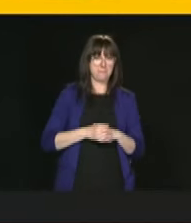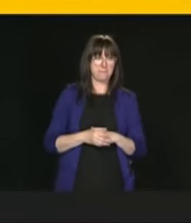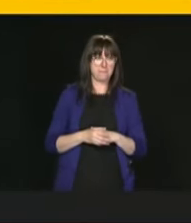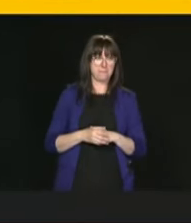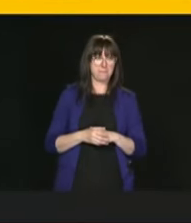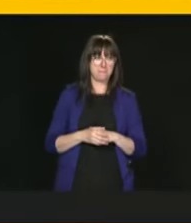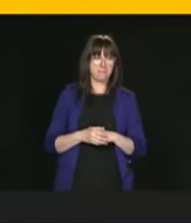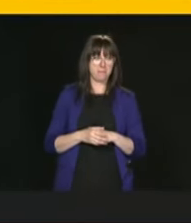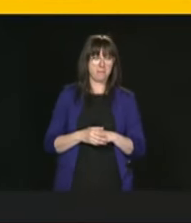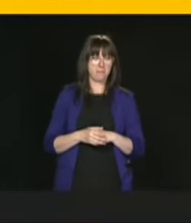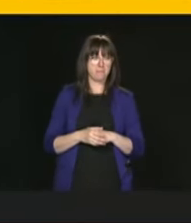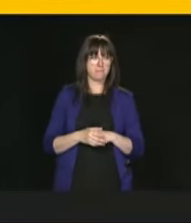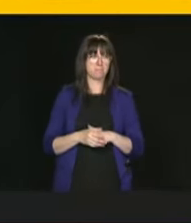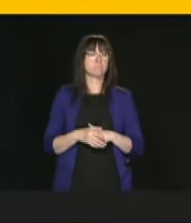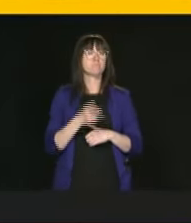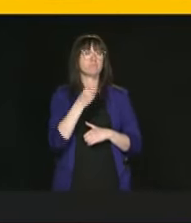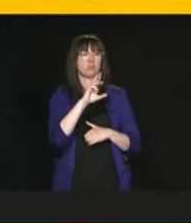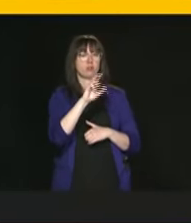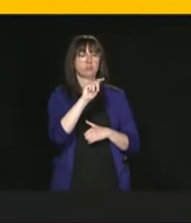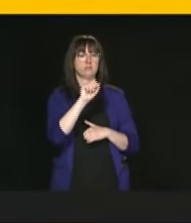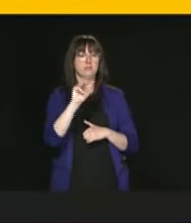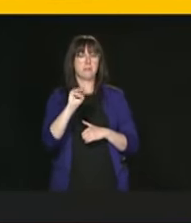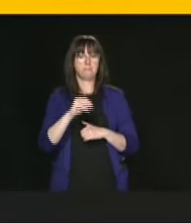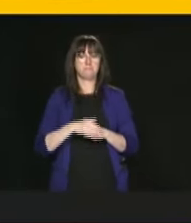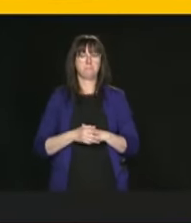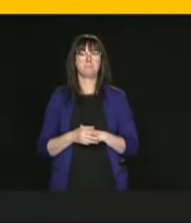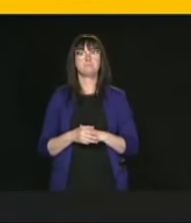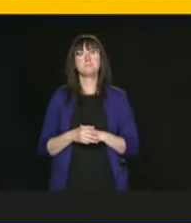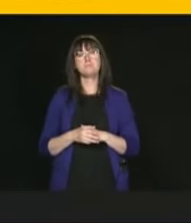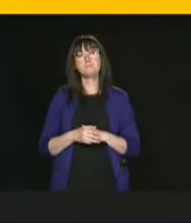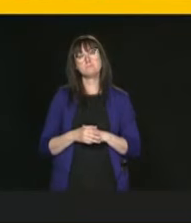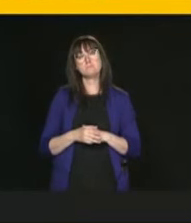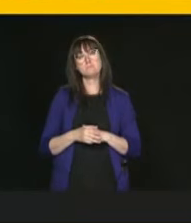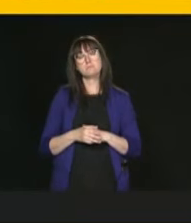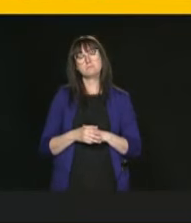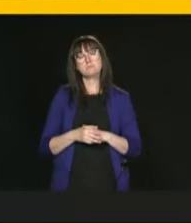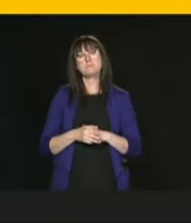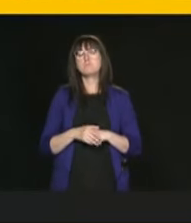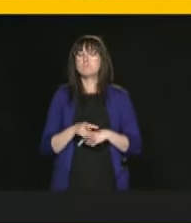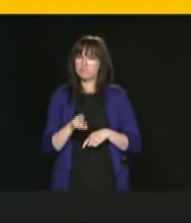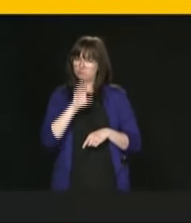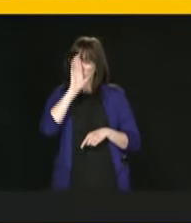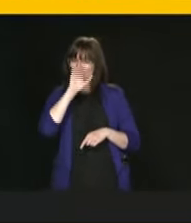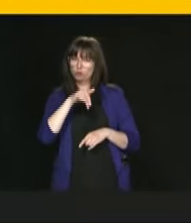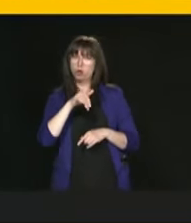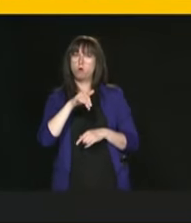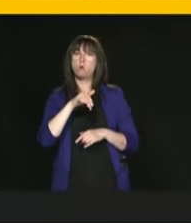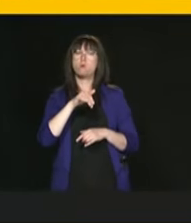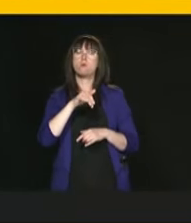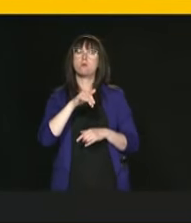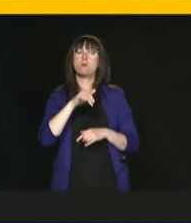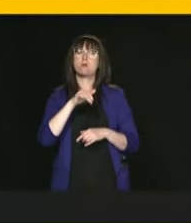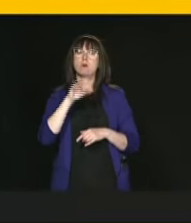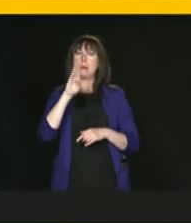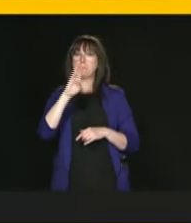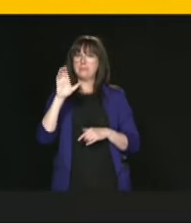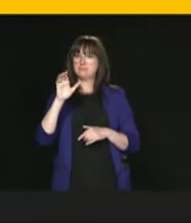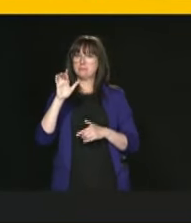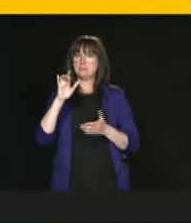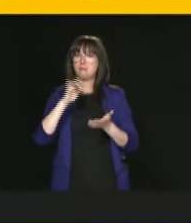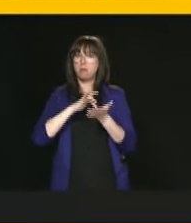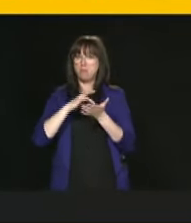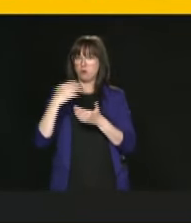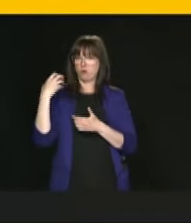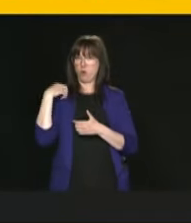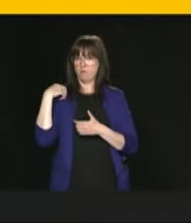I think, as you know, the chief medical officer of British Columbia and everywhere else in Canada